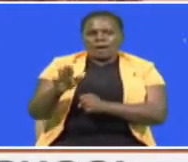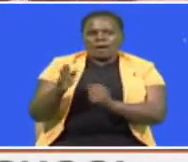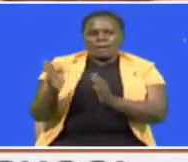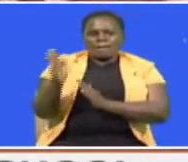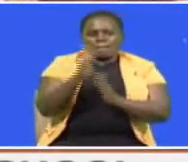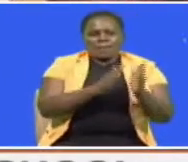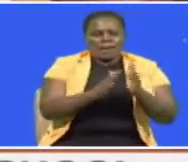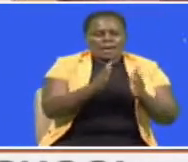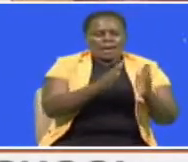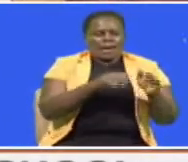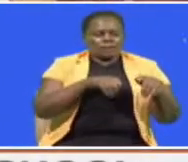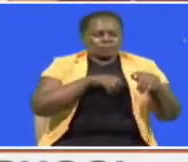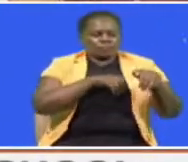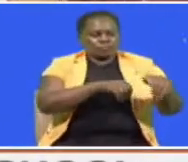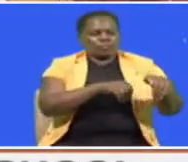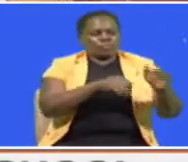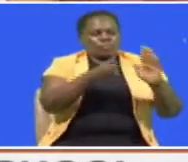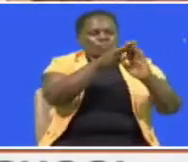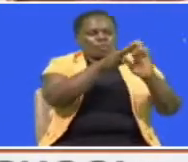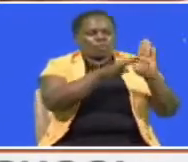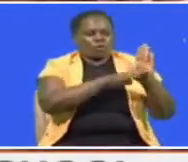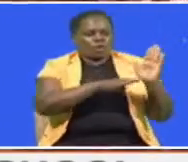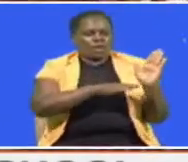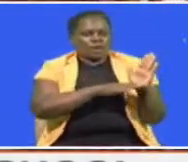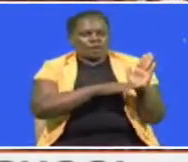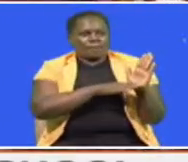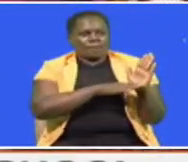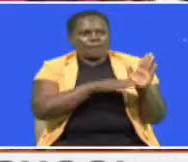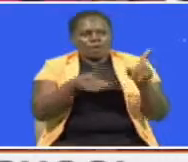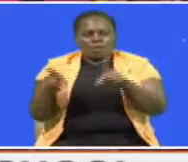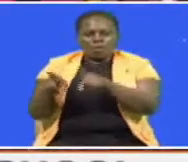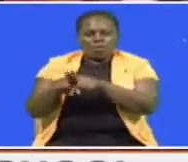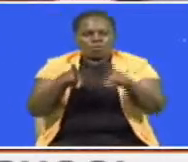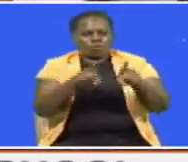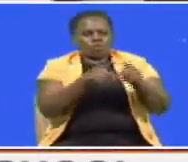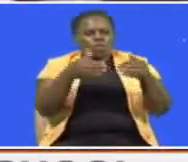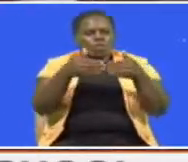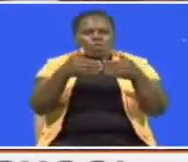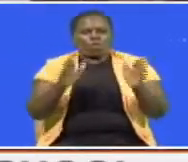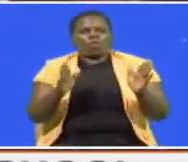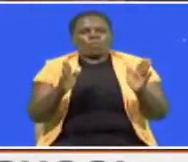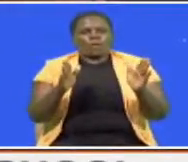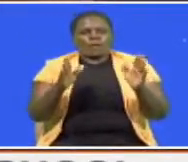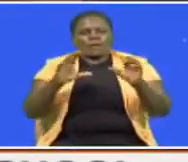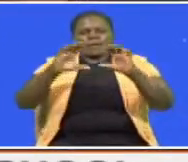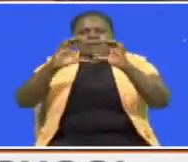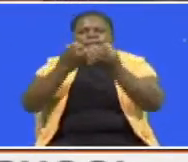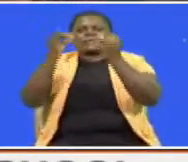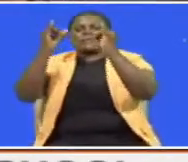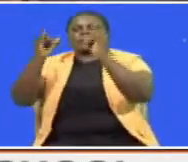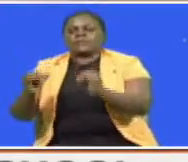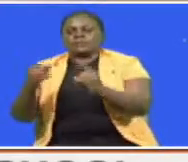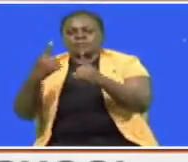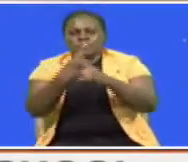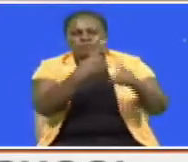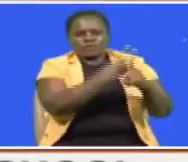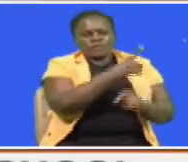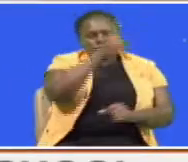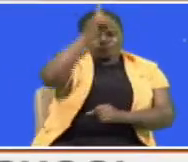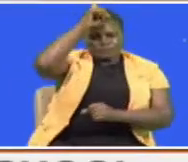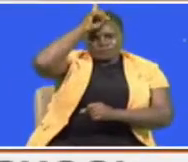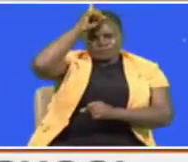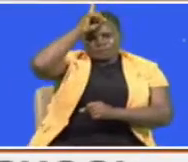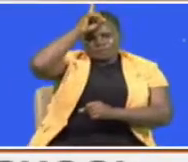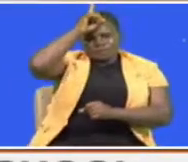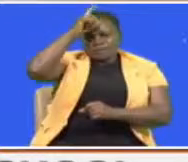and align all literacy programs at Tirim and also opening new literacy classes in different villages.